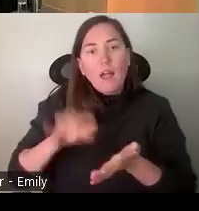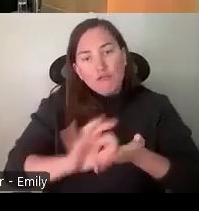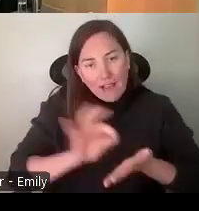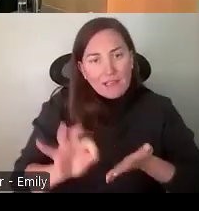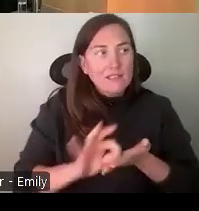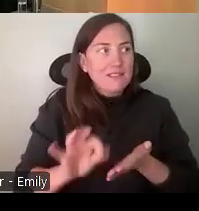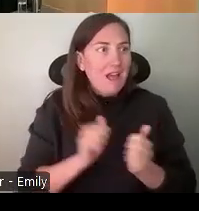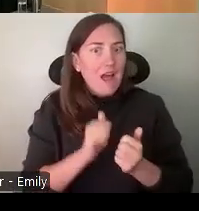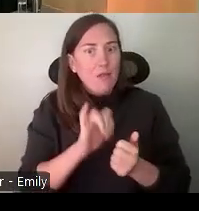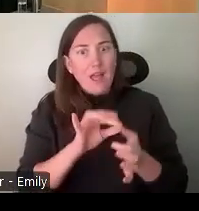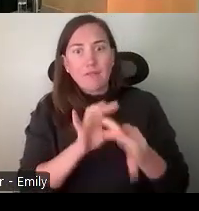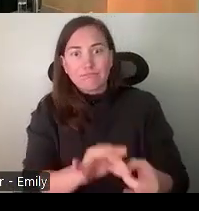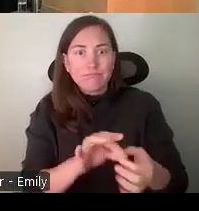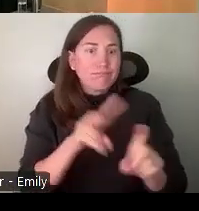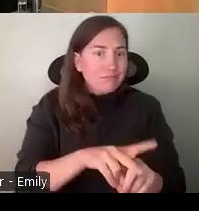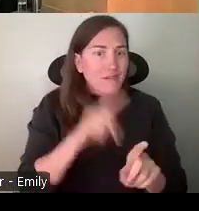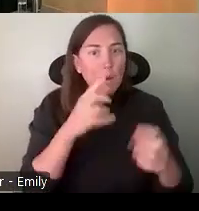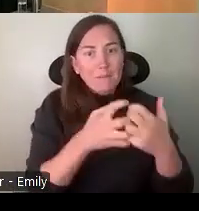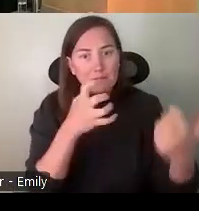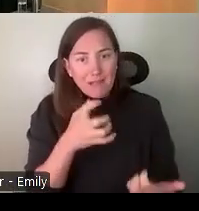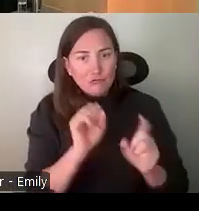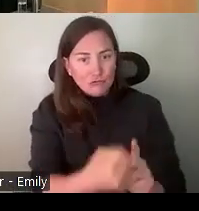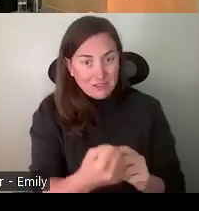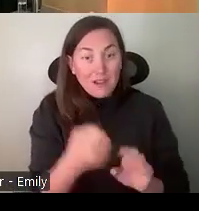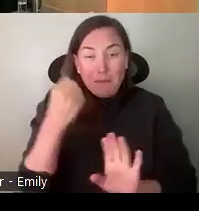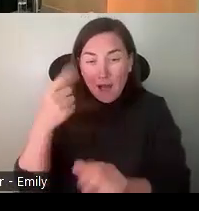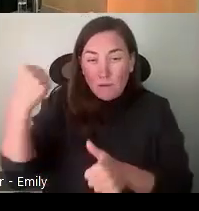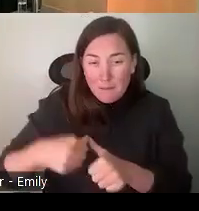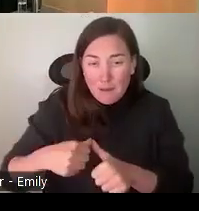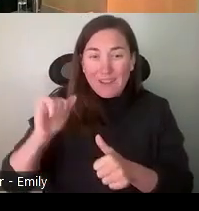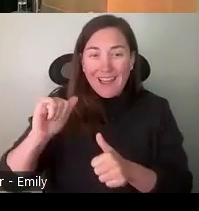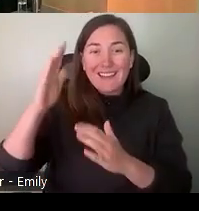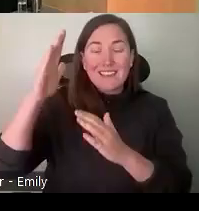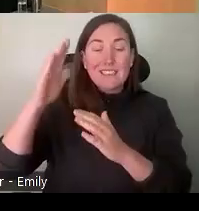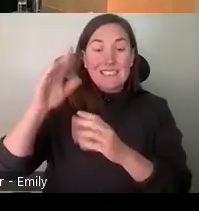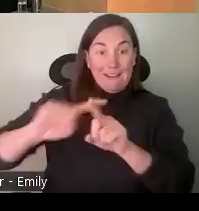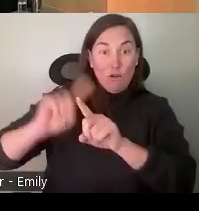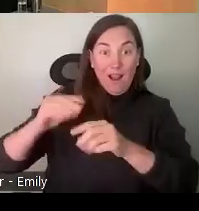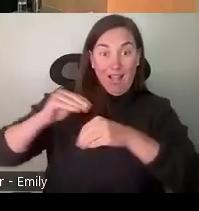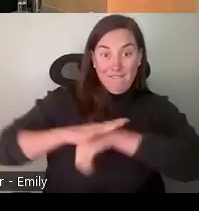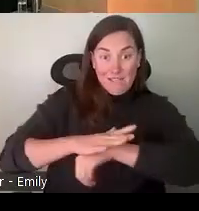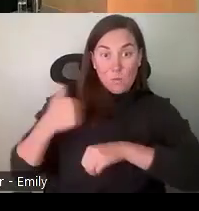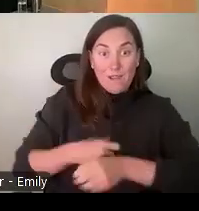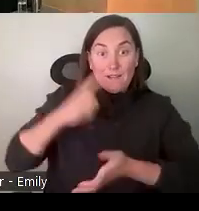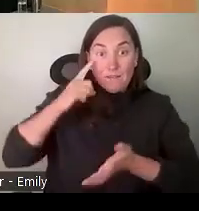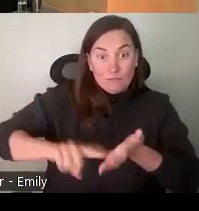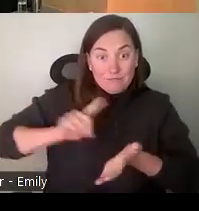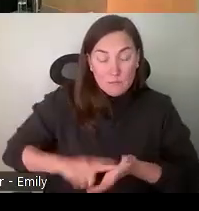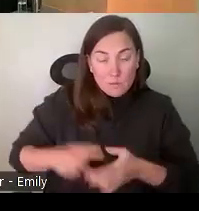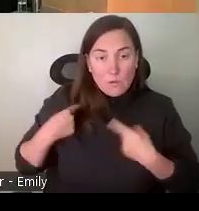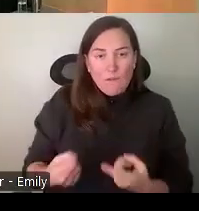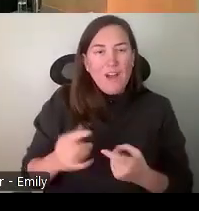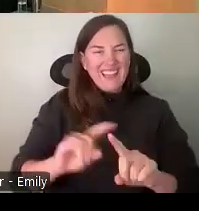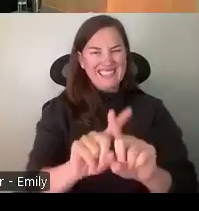condition. But remember that the index of top-down effects we have been especially interested in is the difference score,